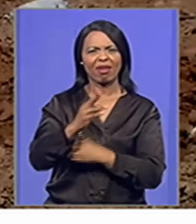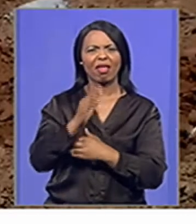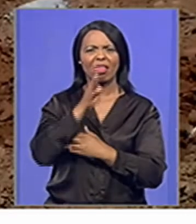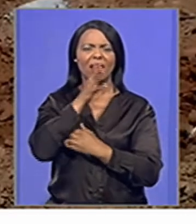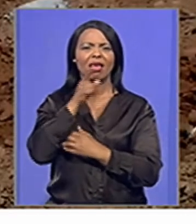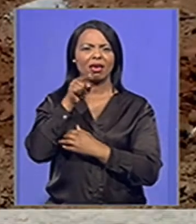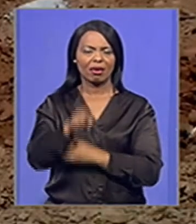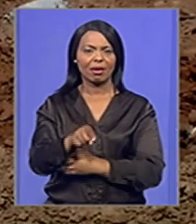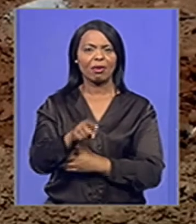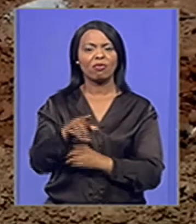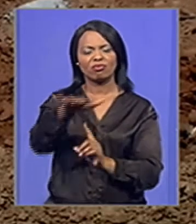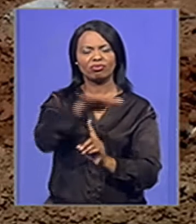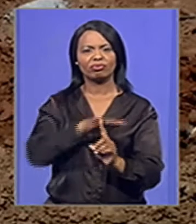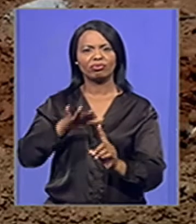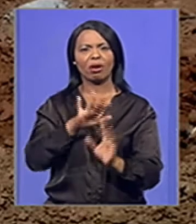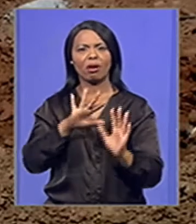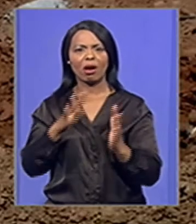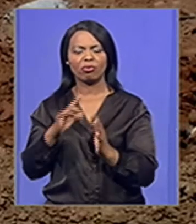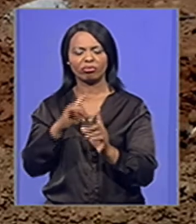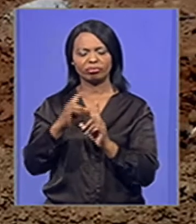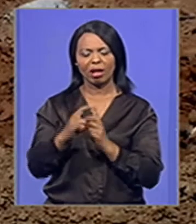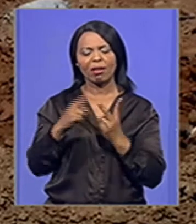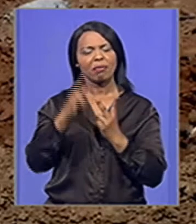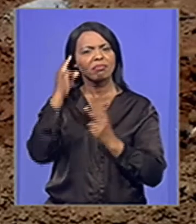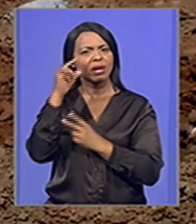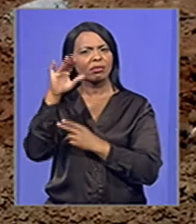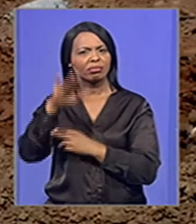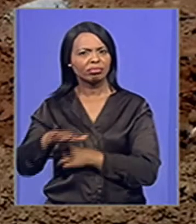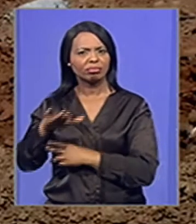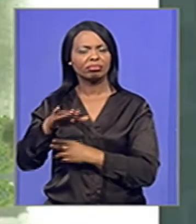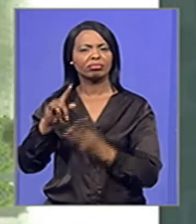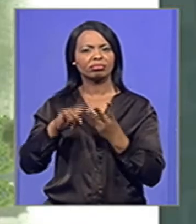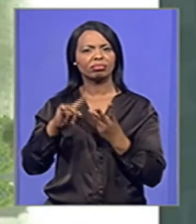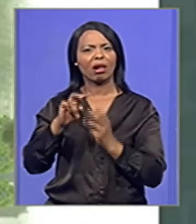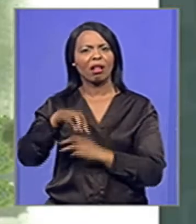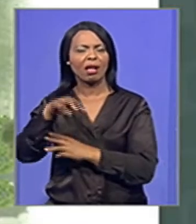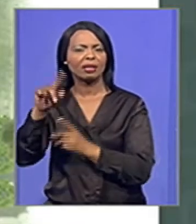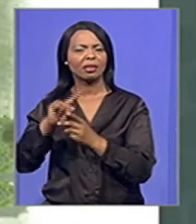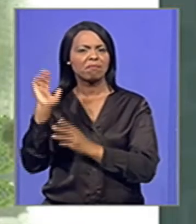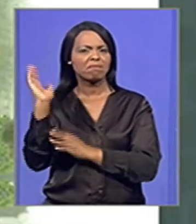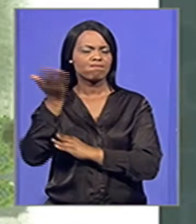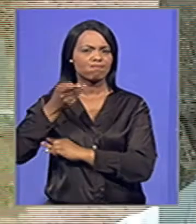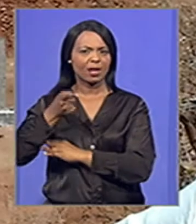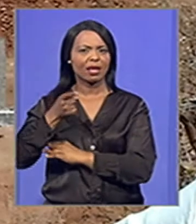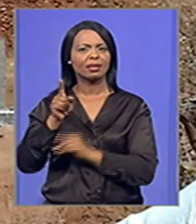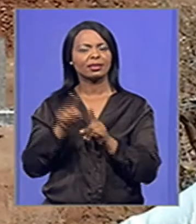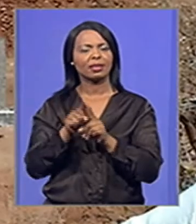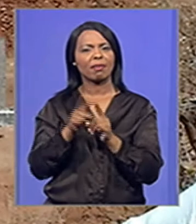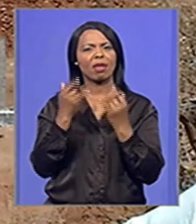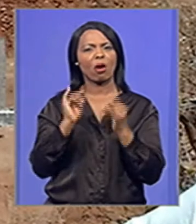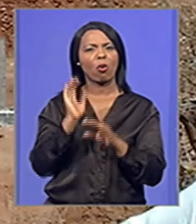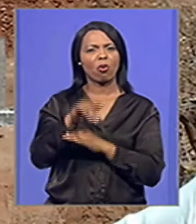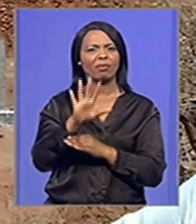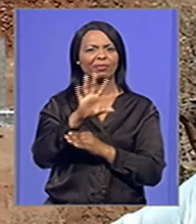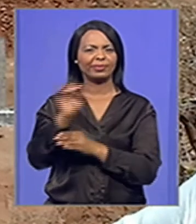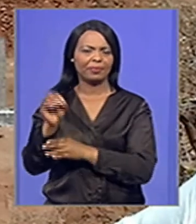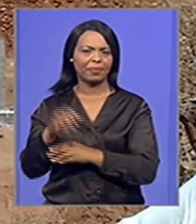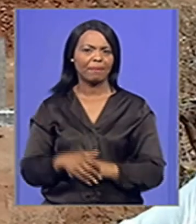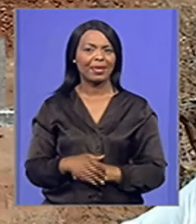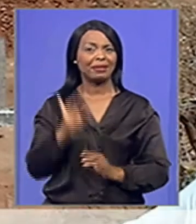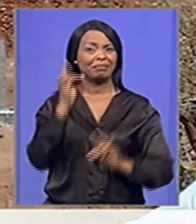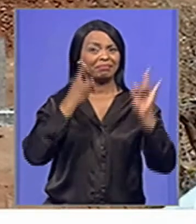ya lefelo la borobasogo le marobalo a feta 50. Yeah, I think during COVID we learned a lot about Sun City, and